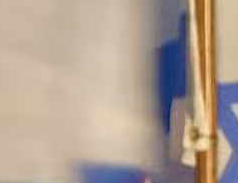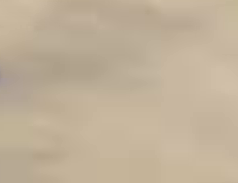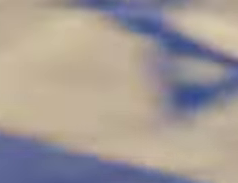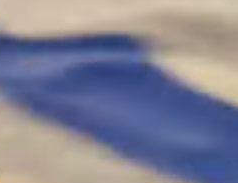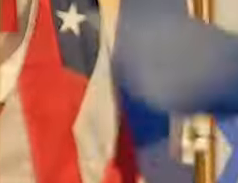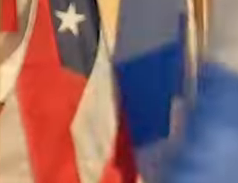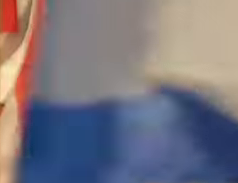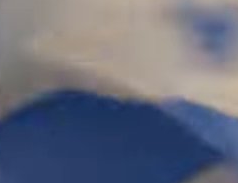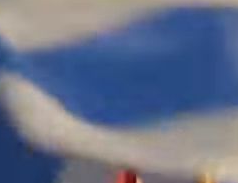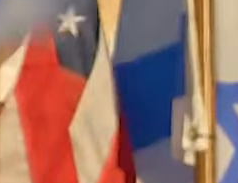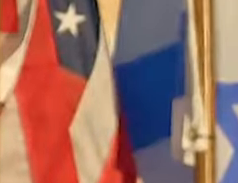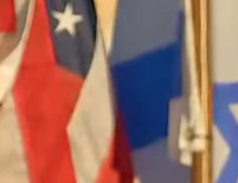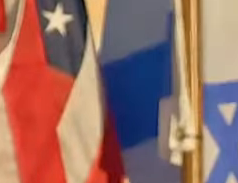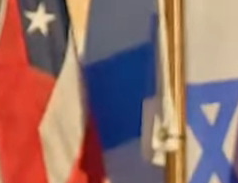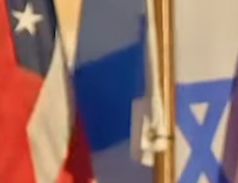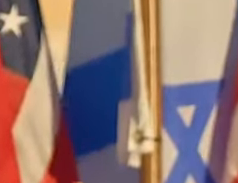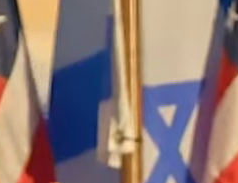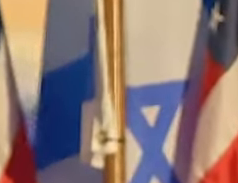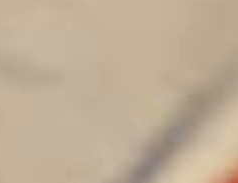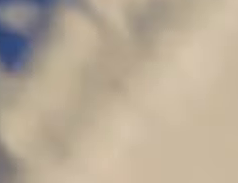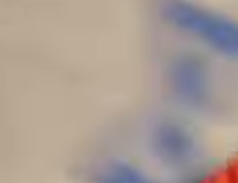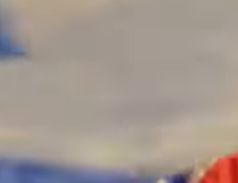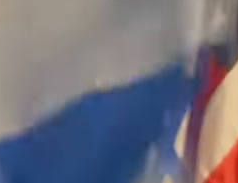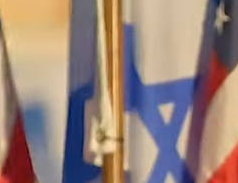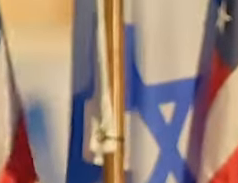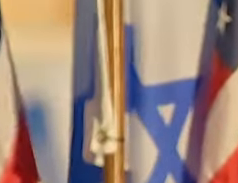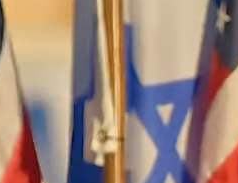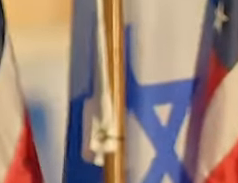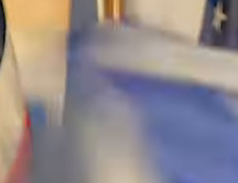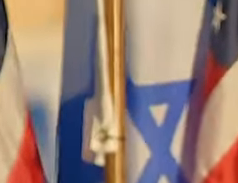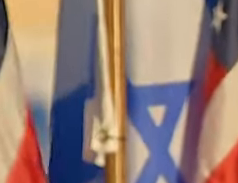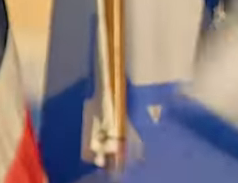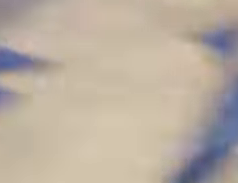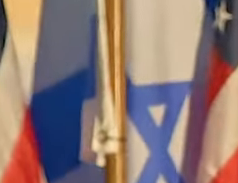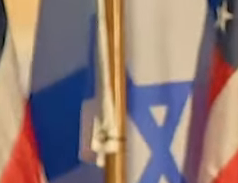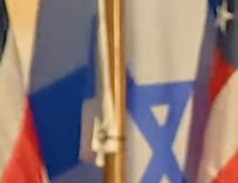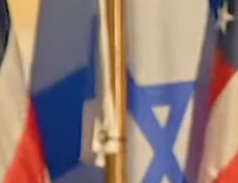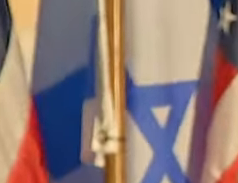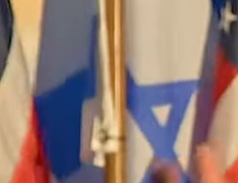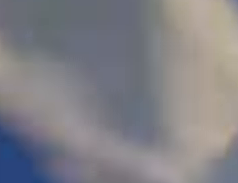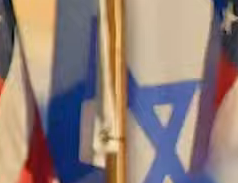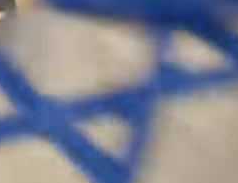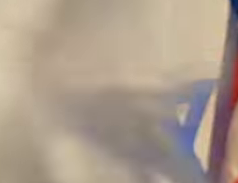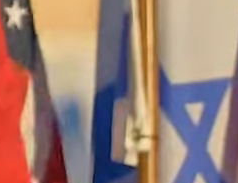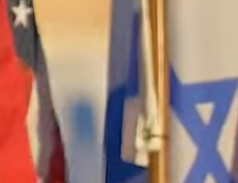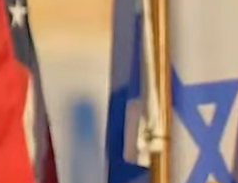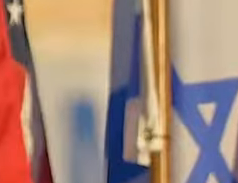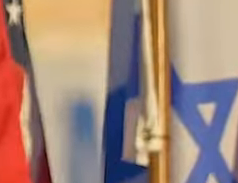Let's